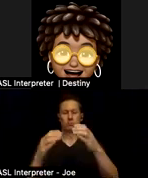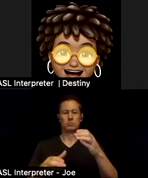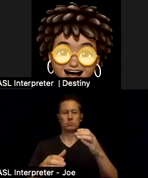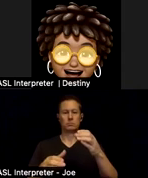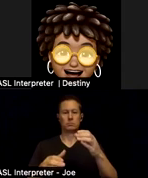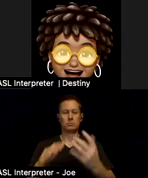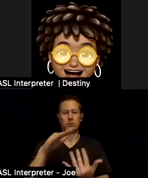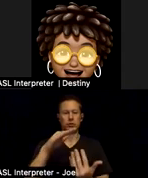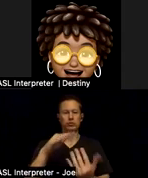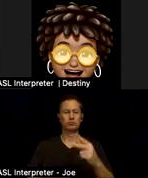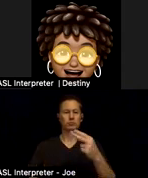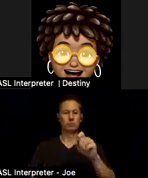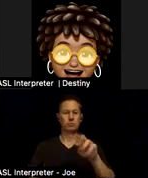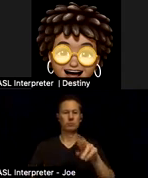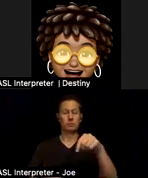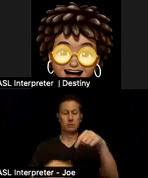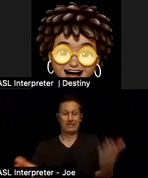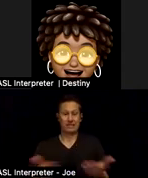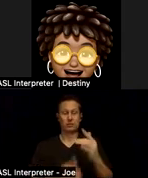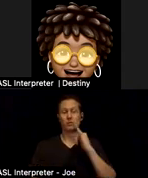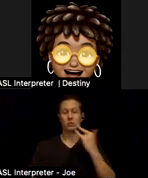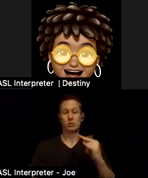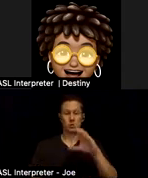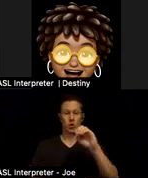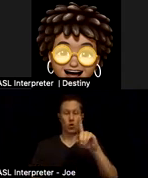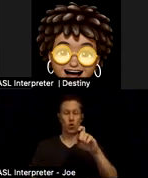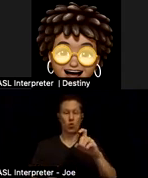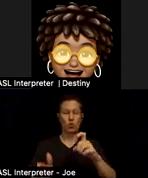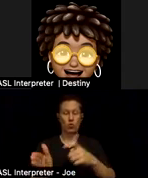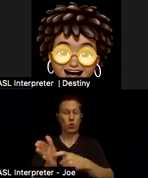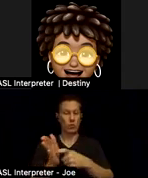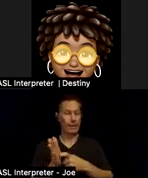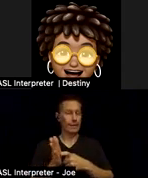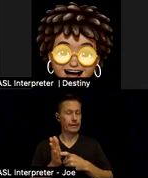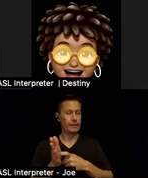In California, it's code required to secure water heaters.